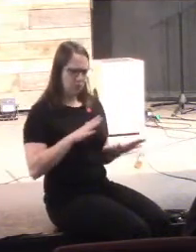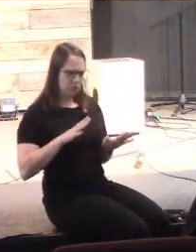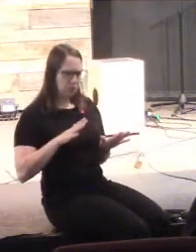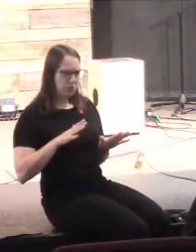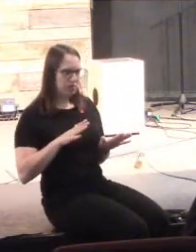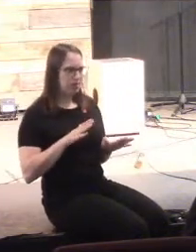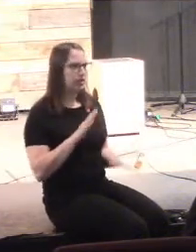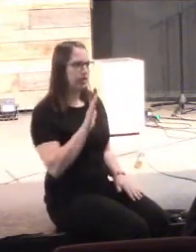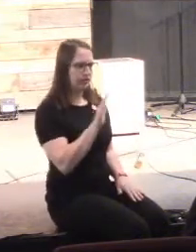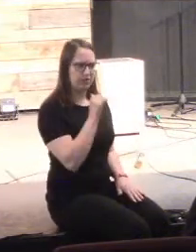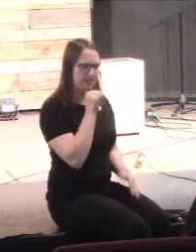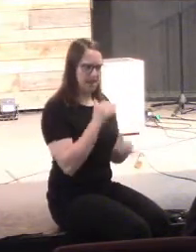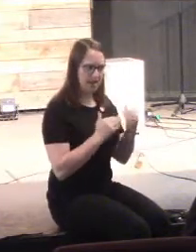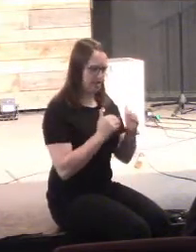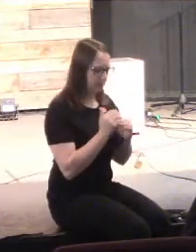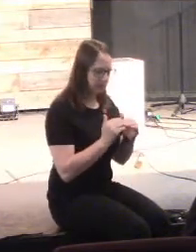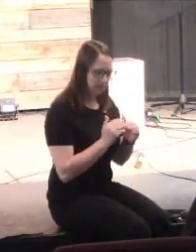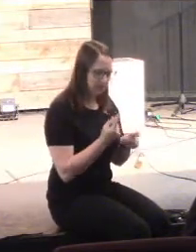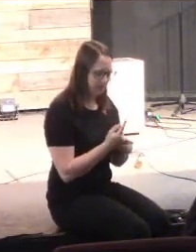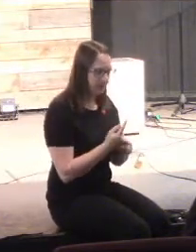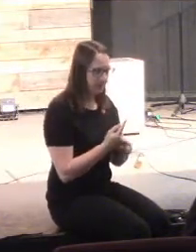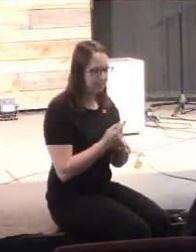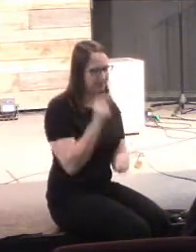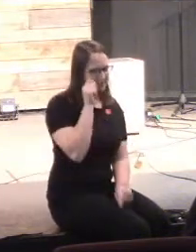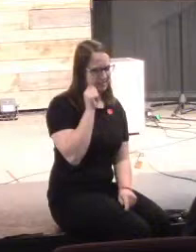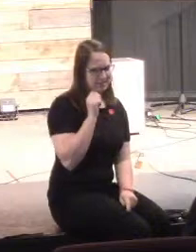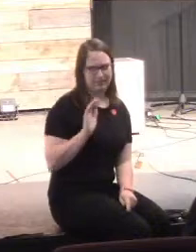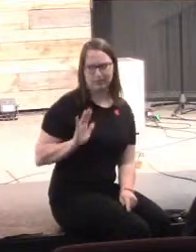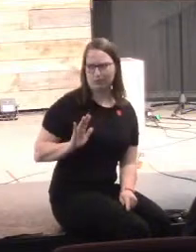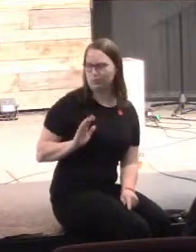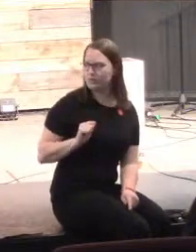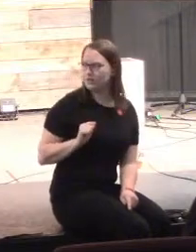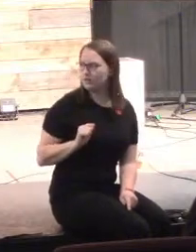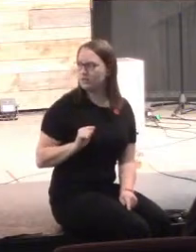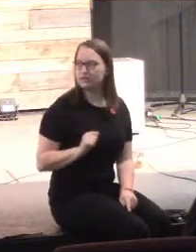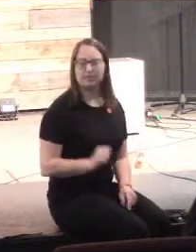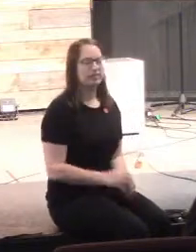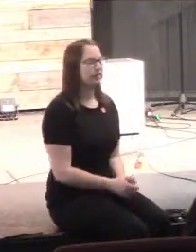you're uncomfortable, right? The teens.